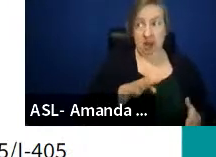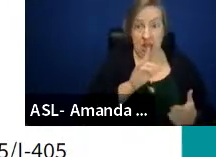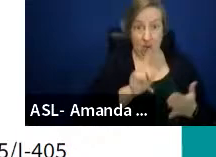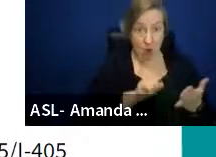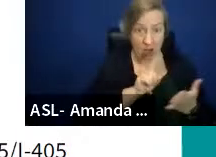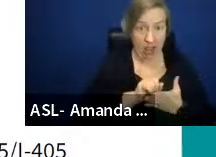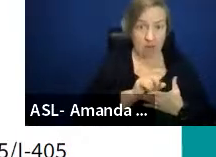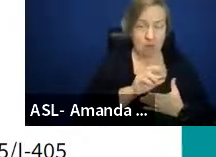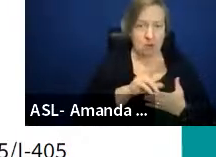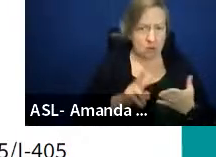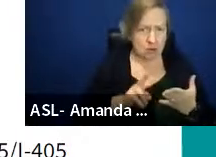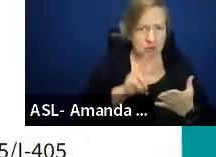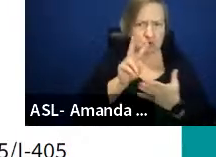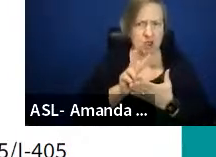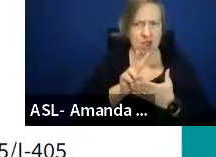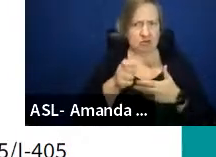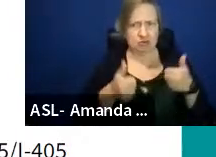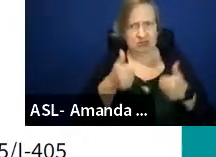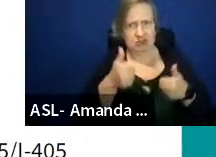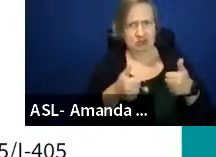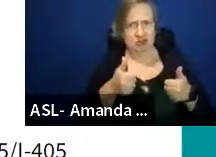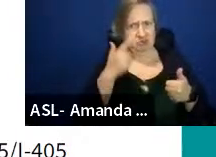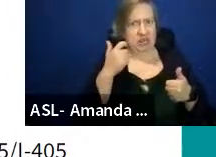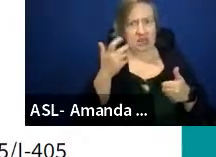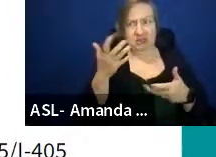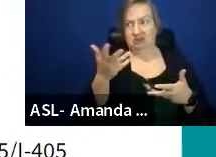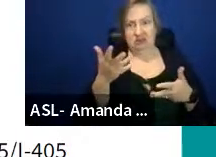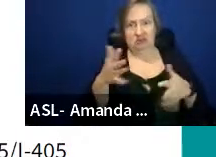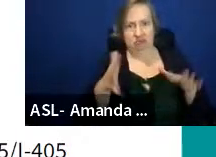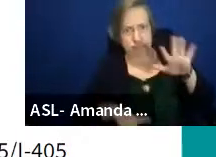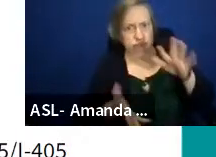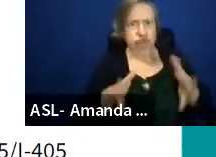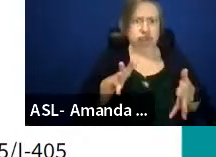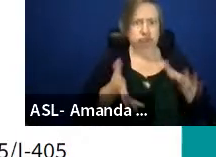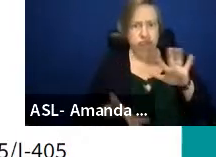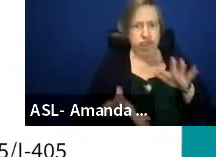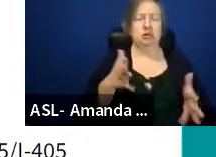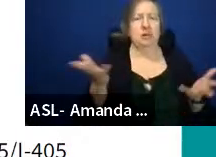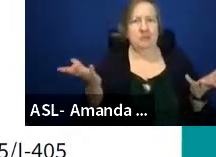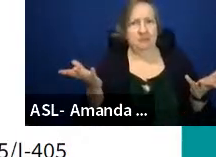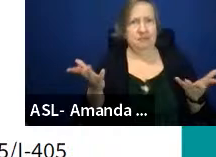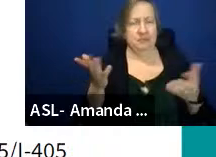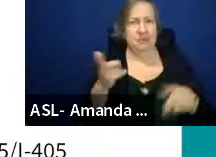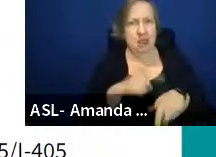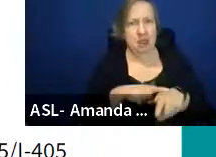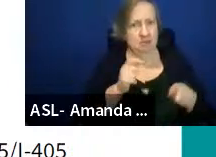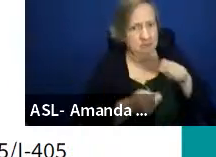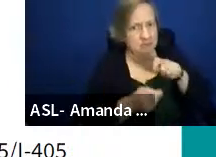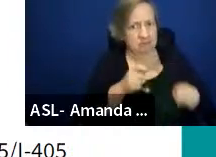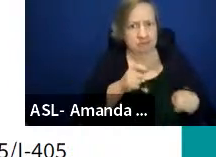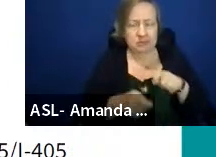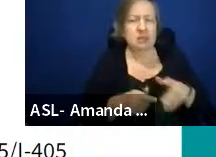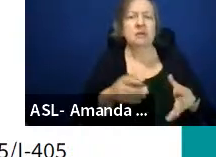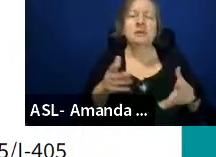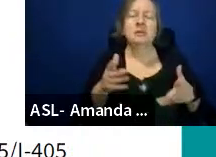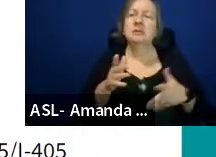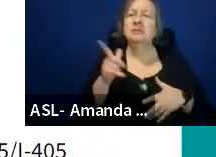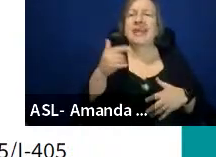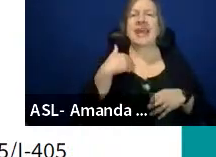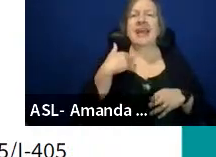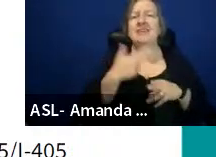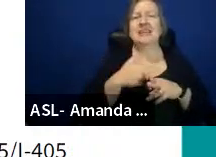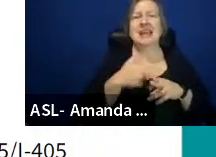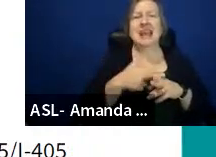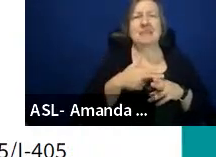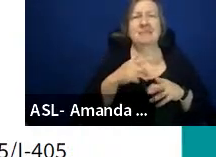2 hours because it's kind of volatile. And so it was like planning it. They had a name for it, but